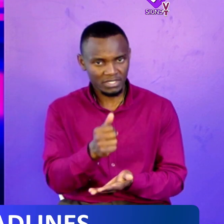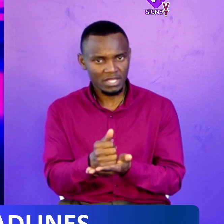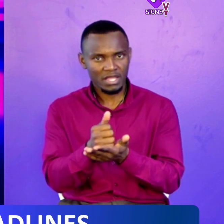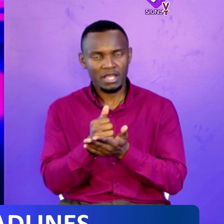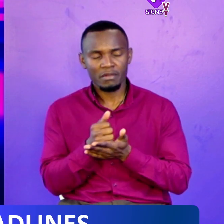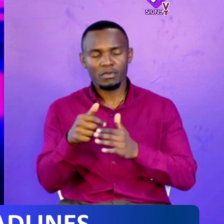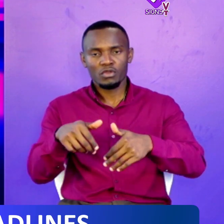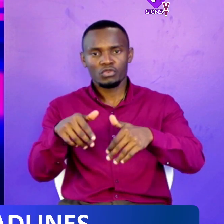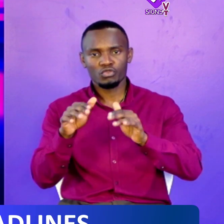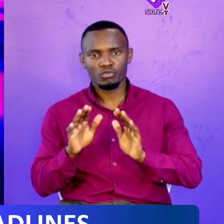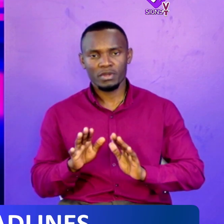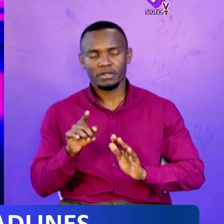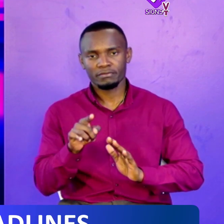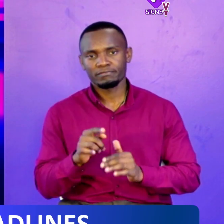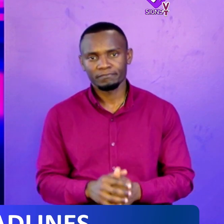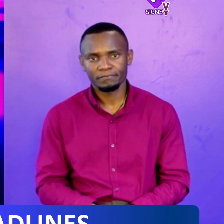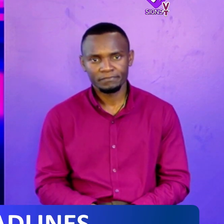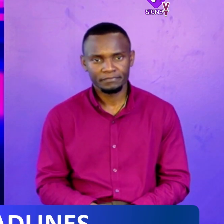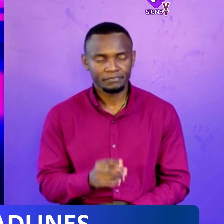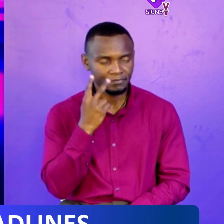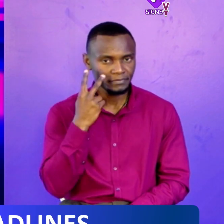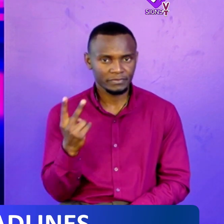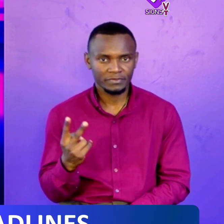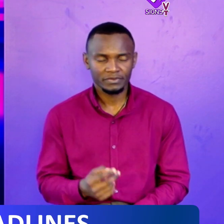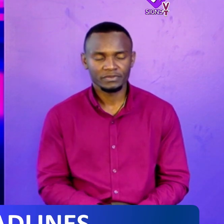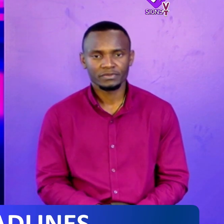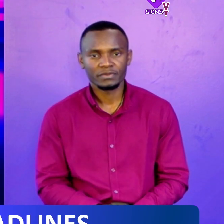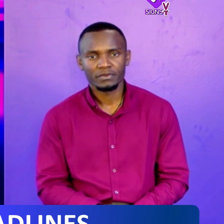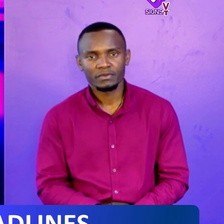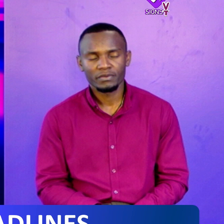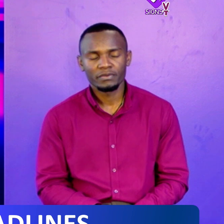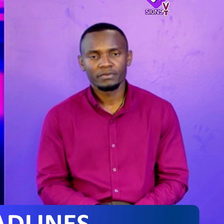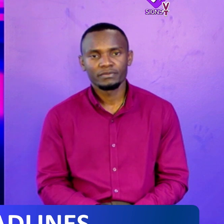the sending of their kin. Here are the full details to the story.